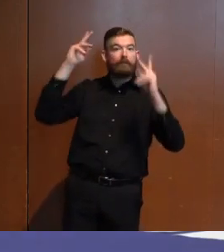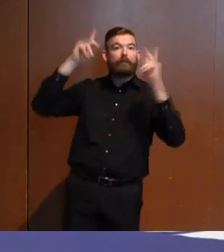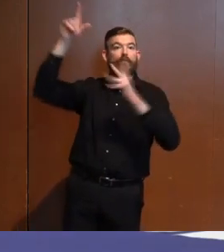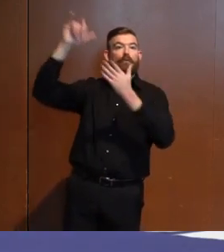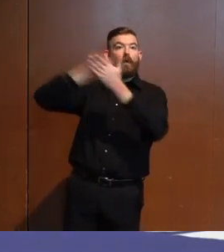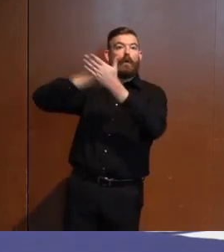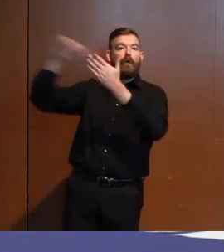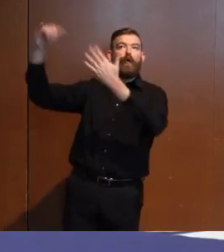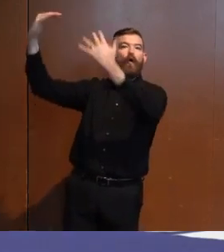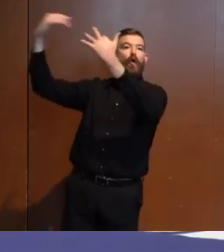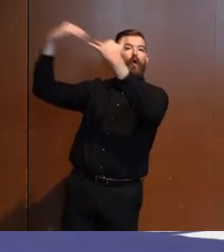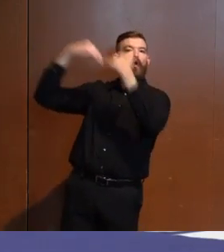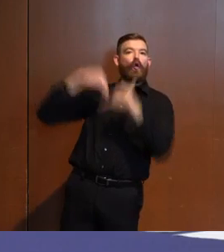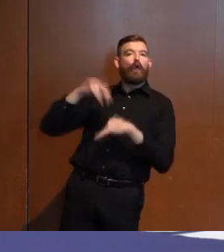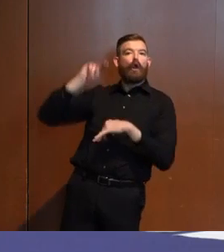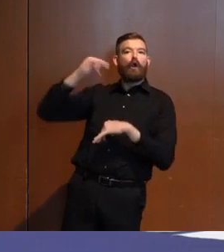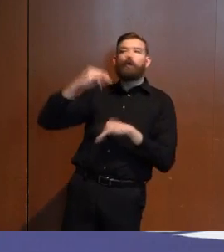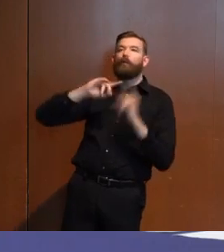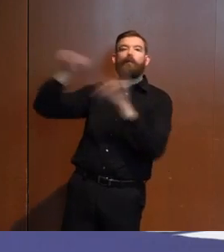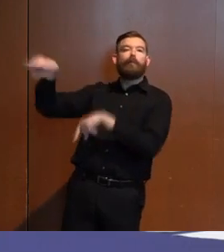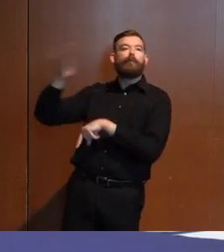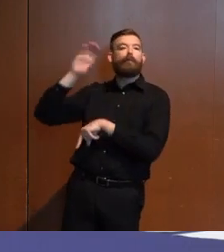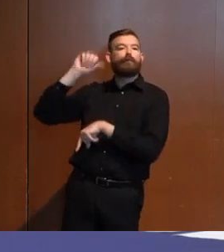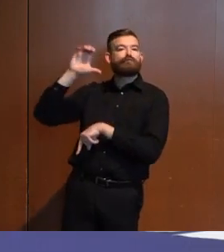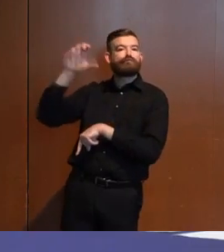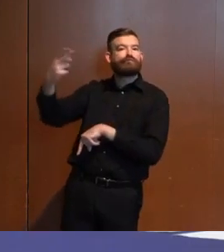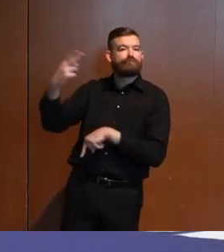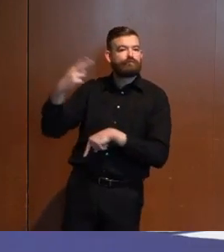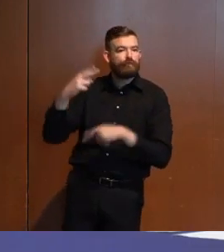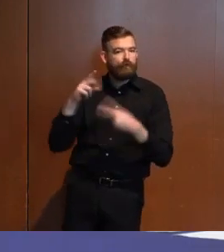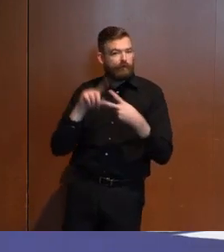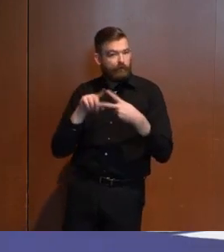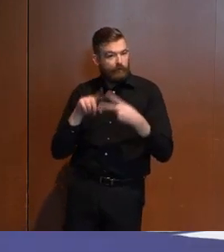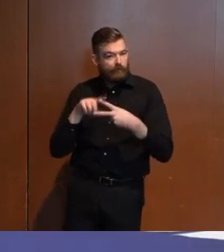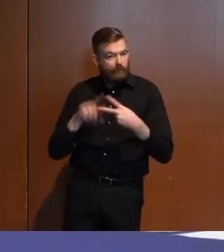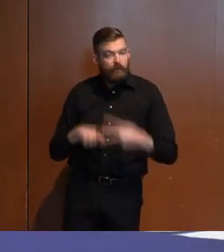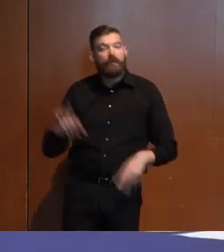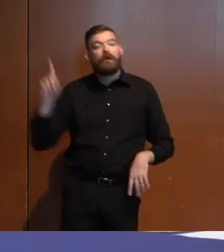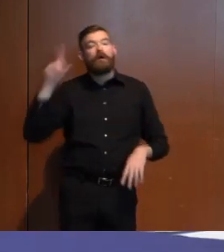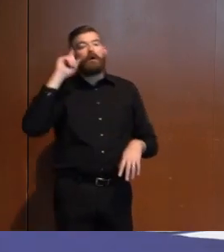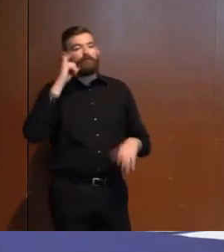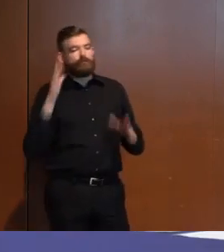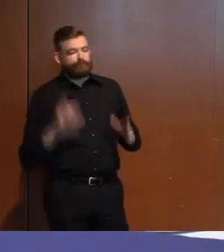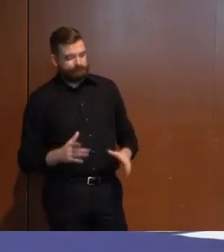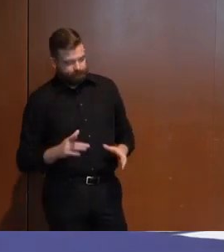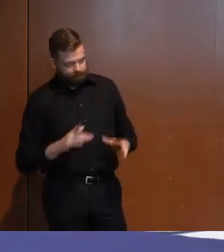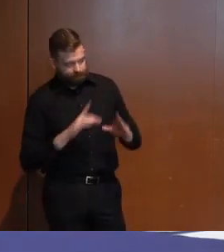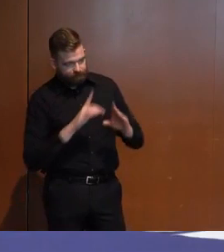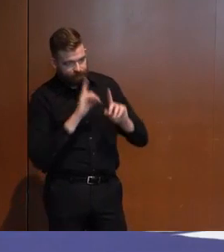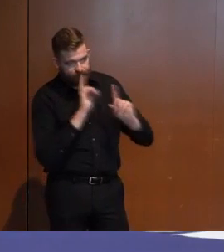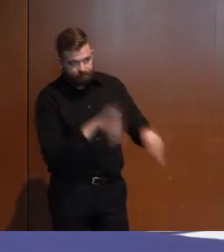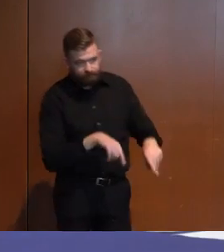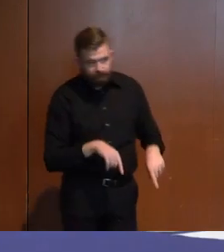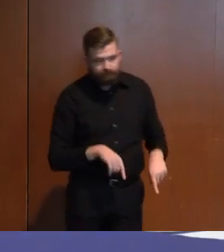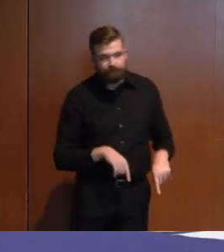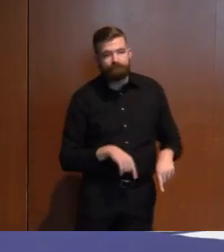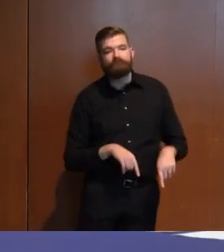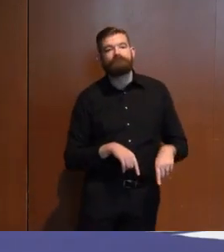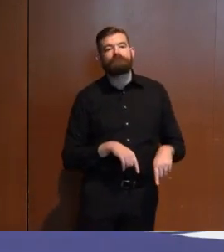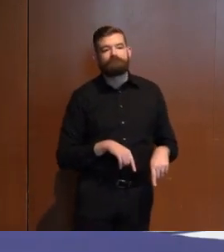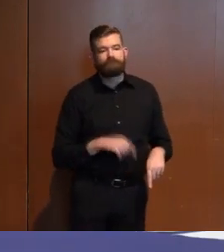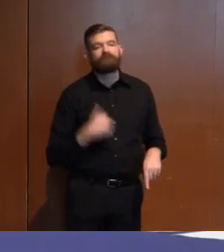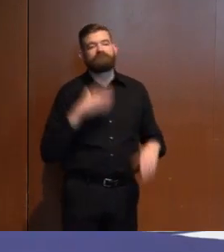Is that are those both your questions? That's it. Thanks. Okay. I'm going to actually start with this and would love to turn it over to the experts. I